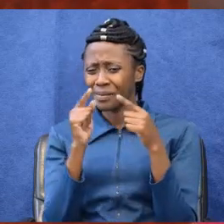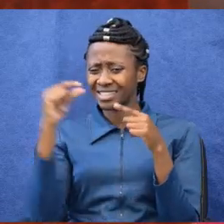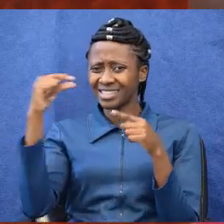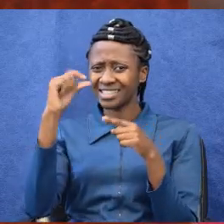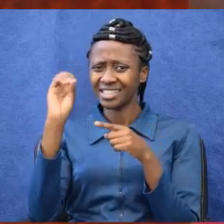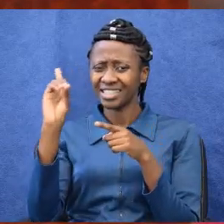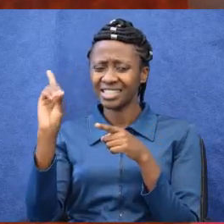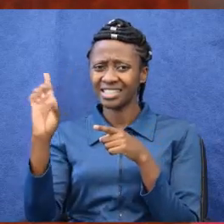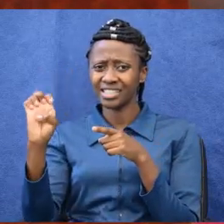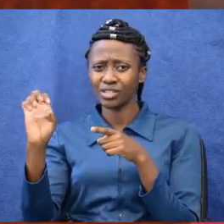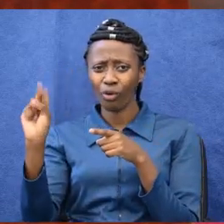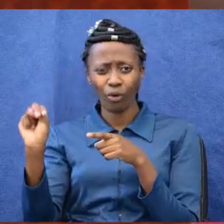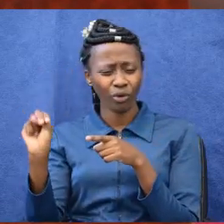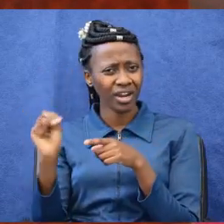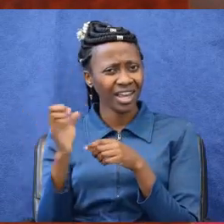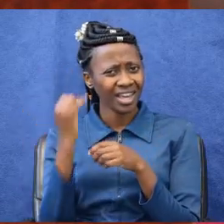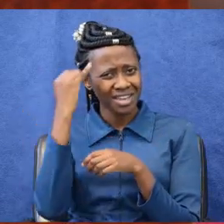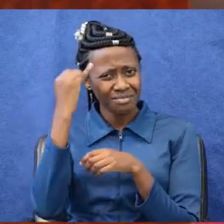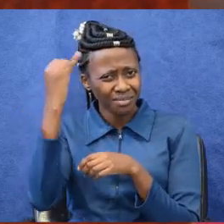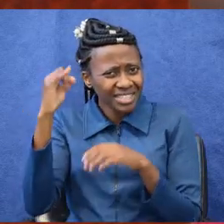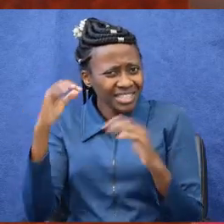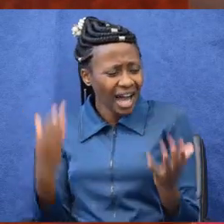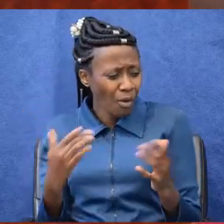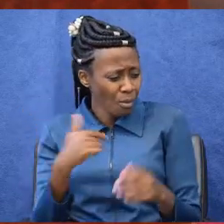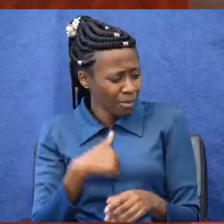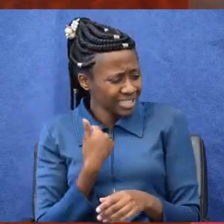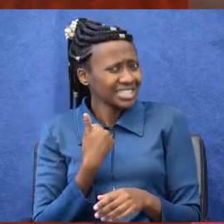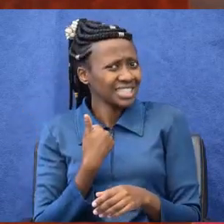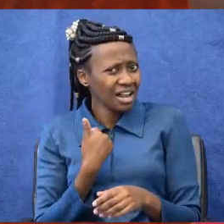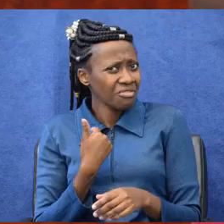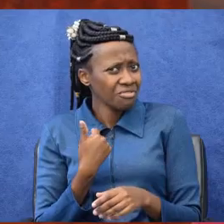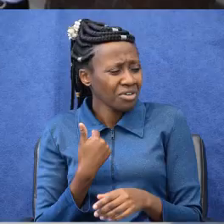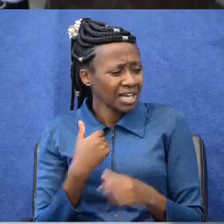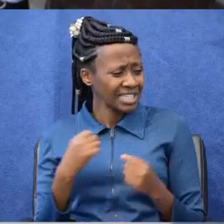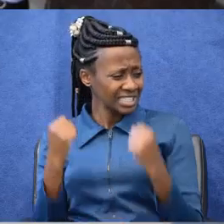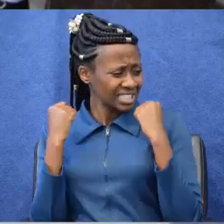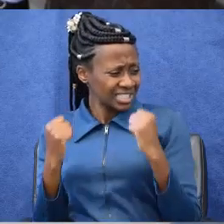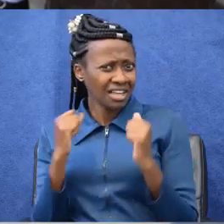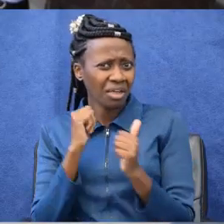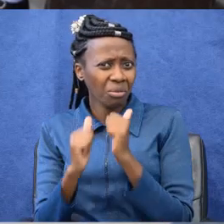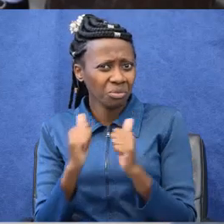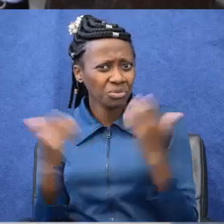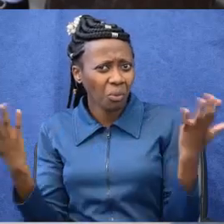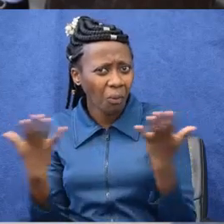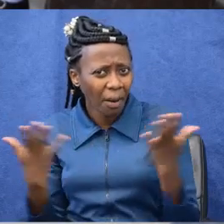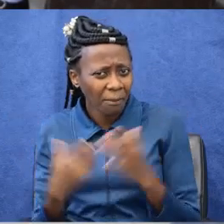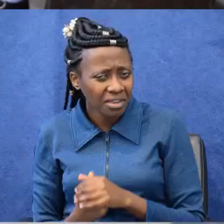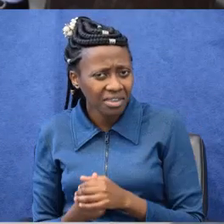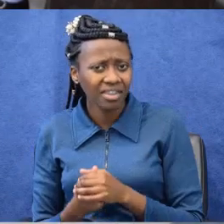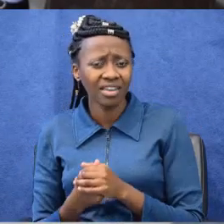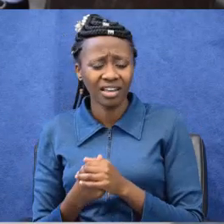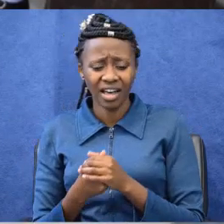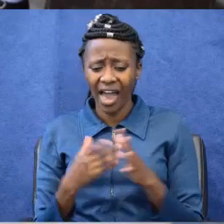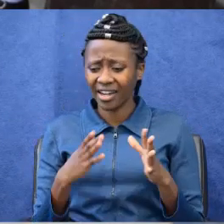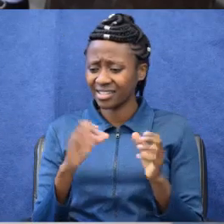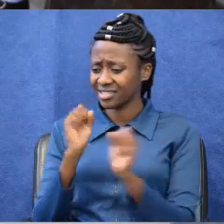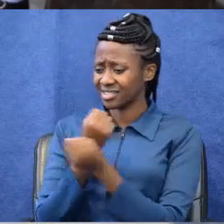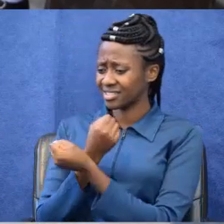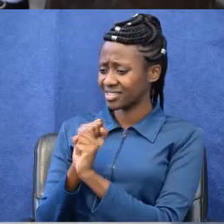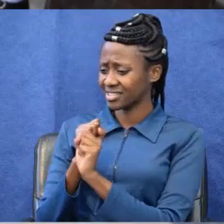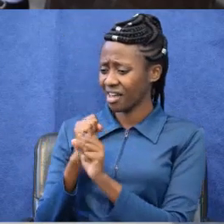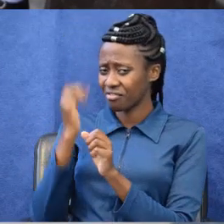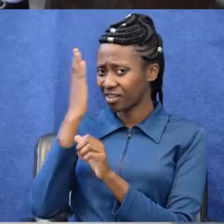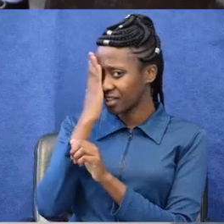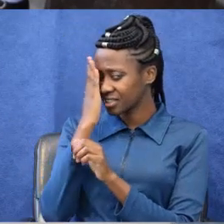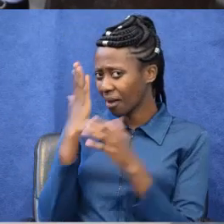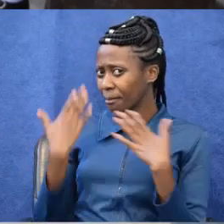the angel of the Lord said. "I go with the strength I have to go and save Israel." And he looked